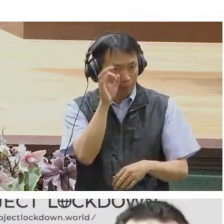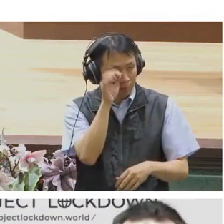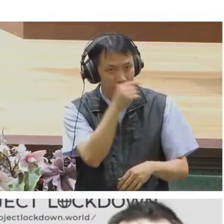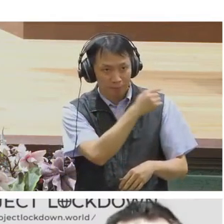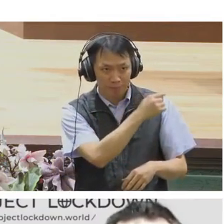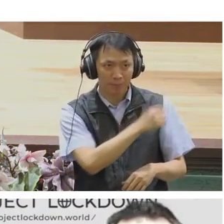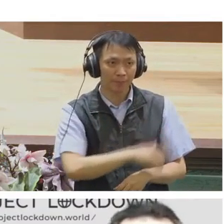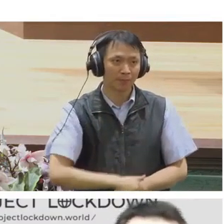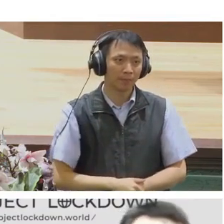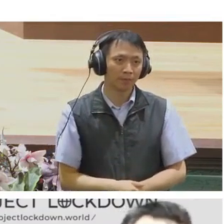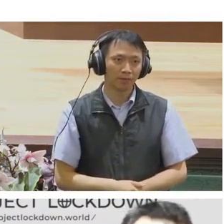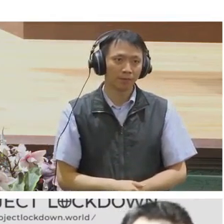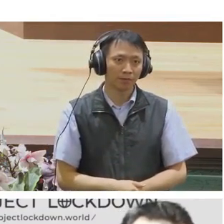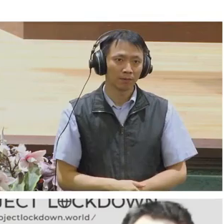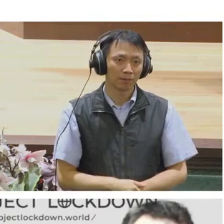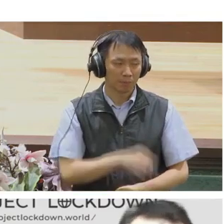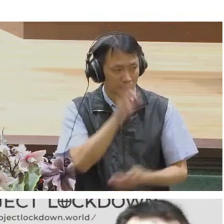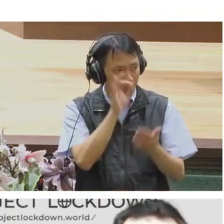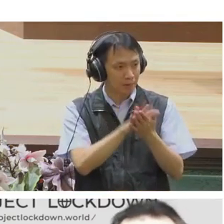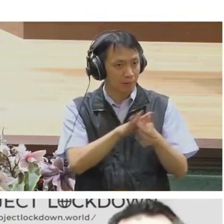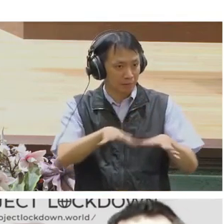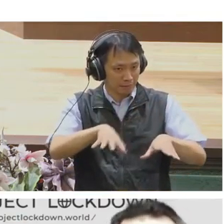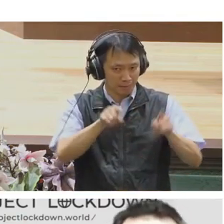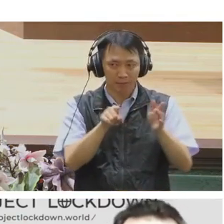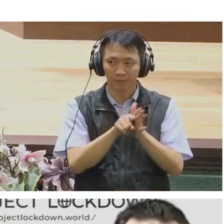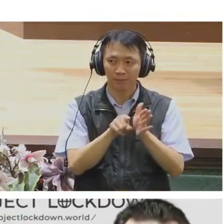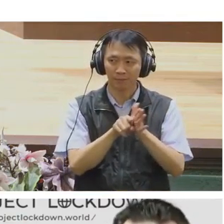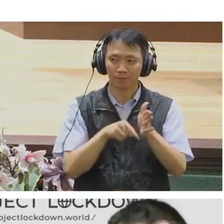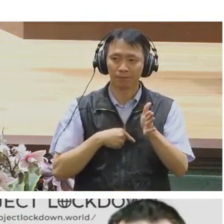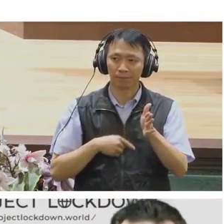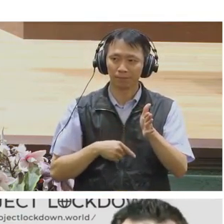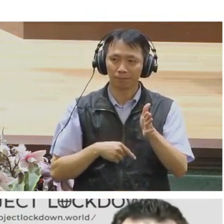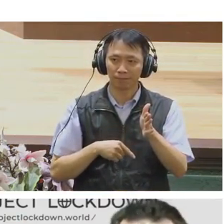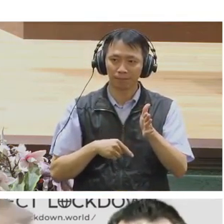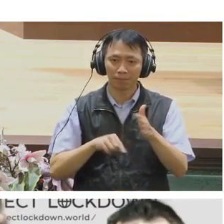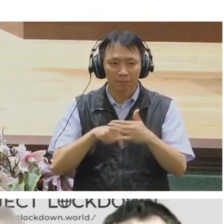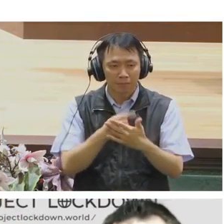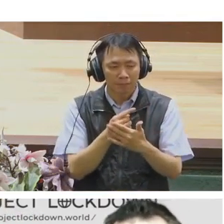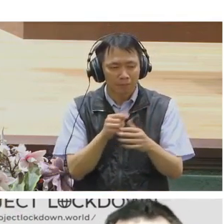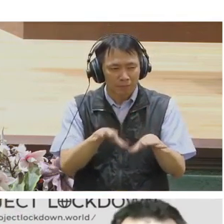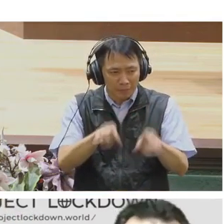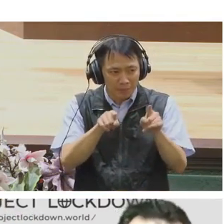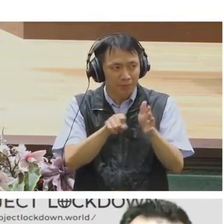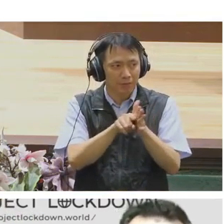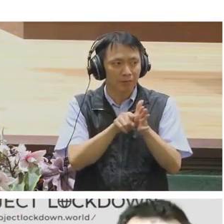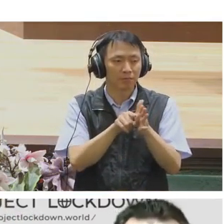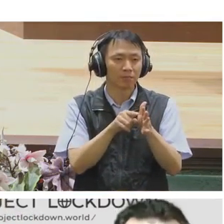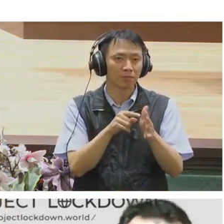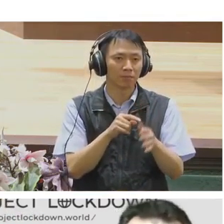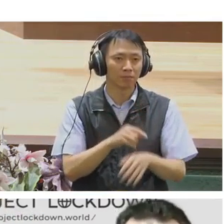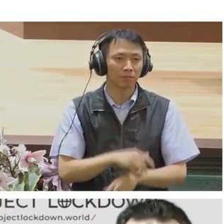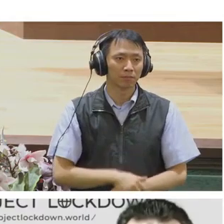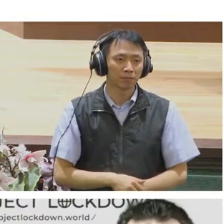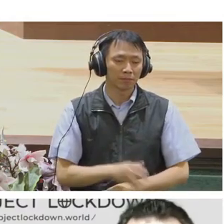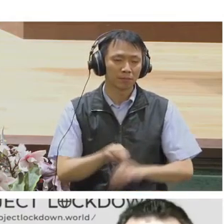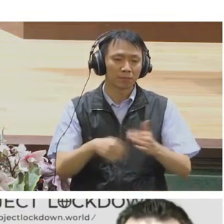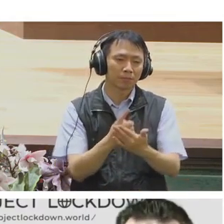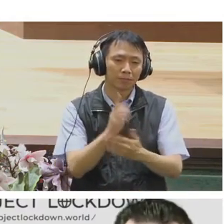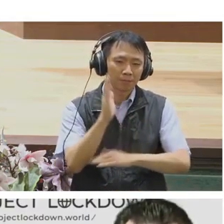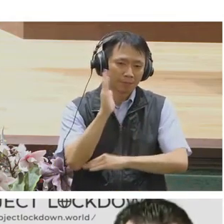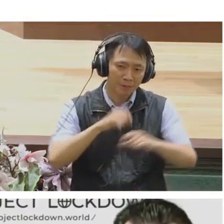we did start with this platform very focused on the NPIs, which is